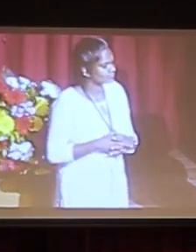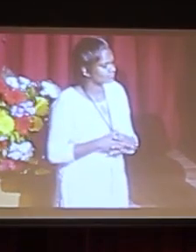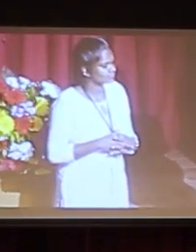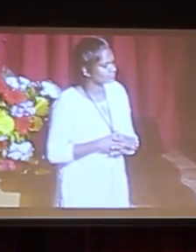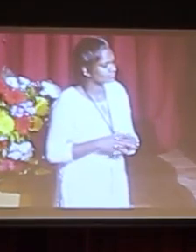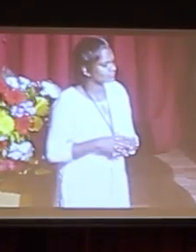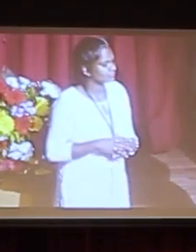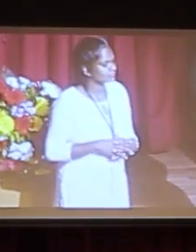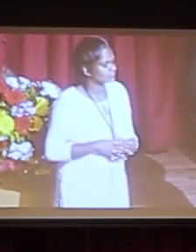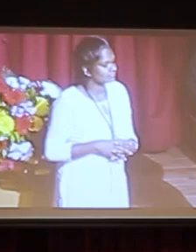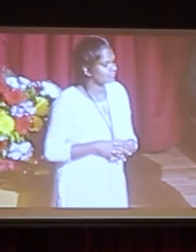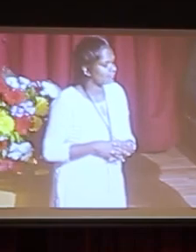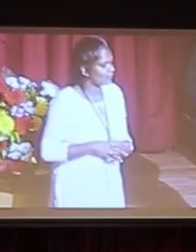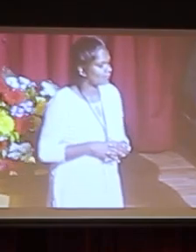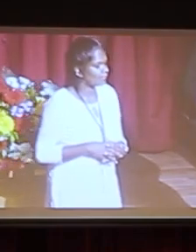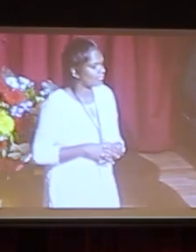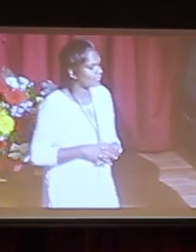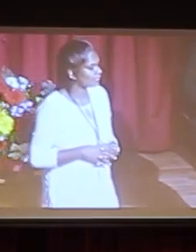Next slide, please.